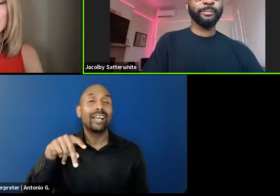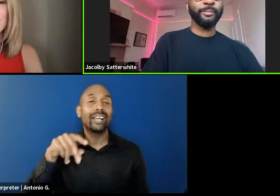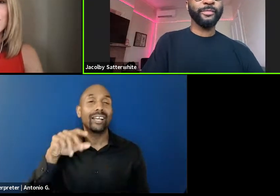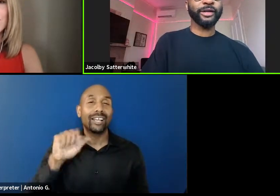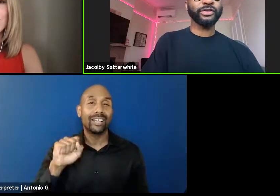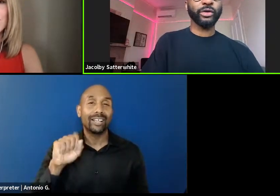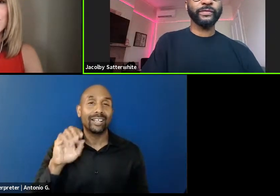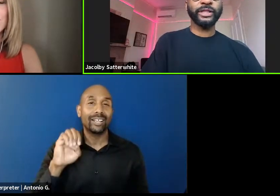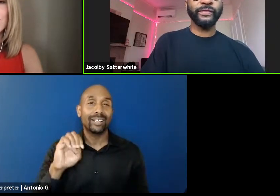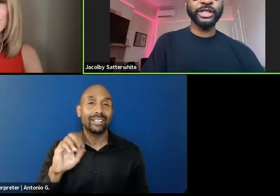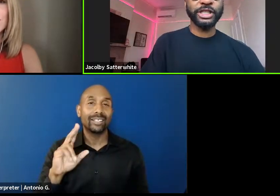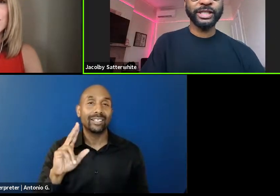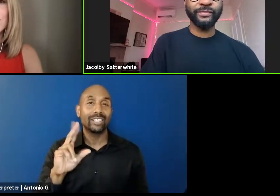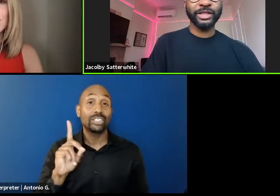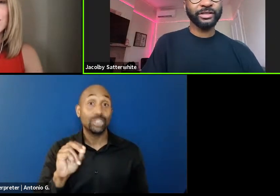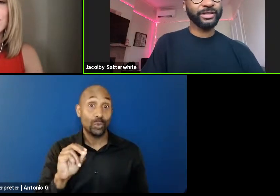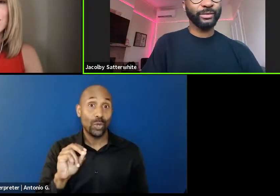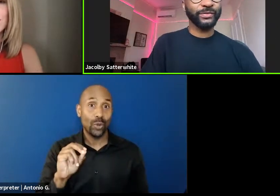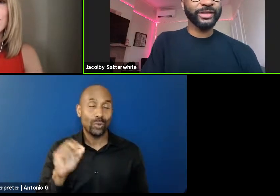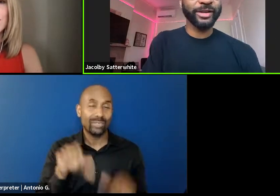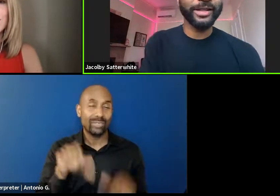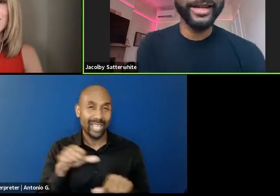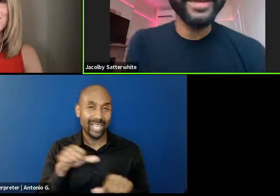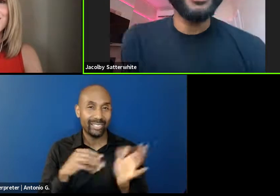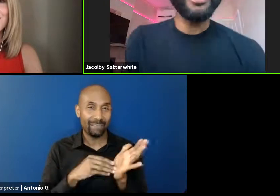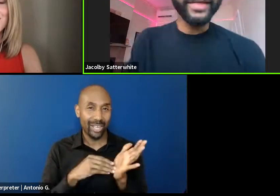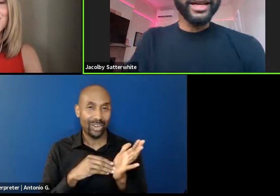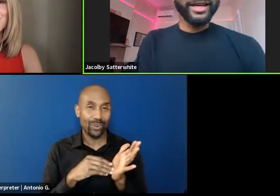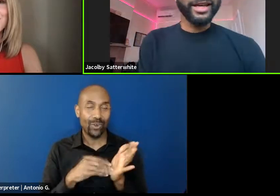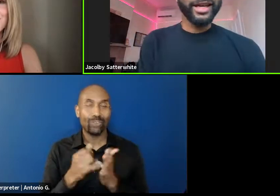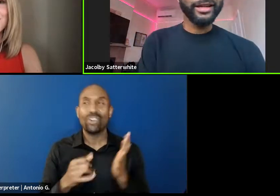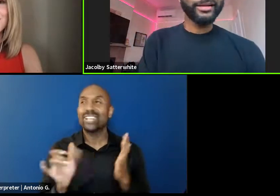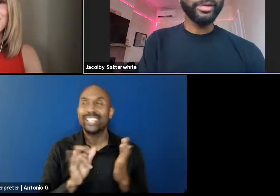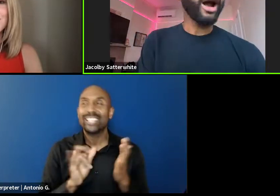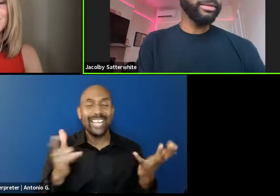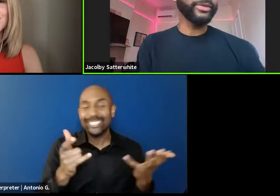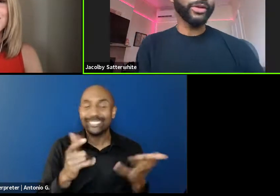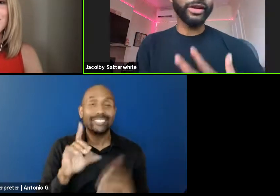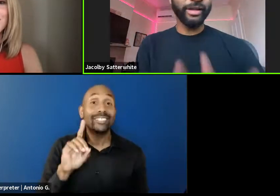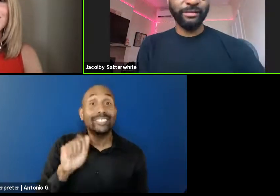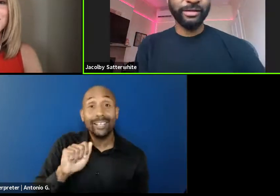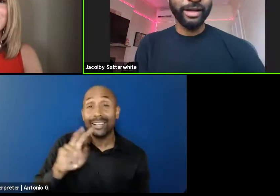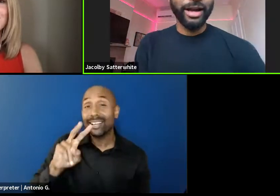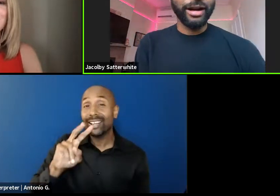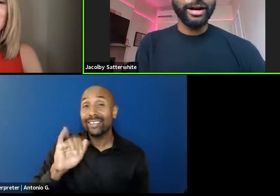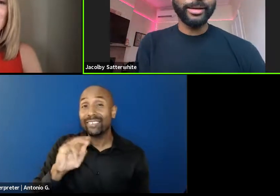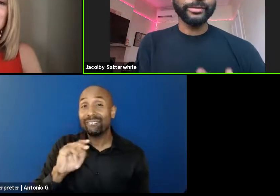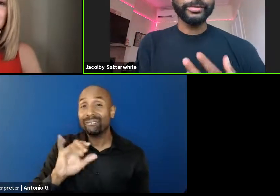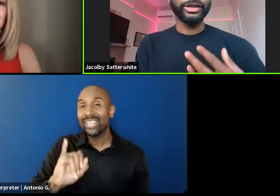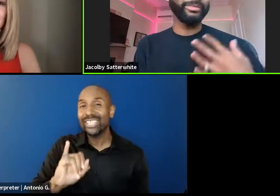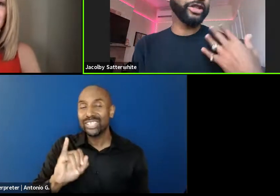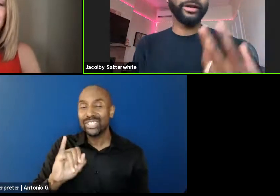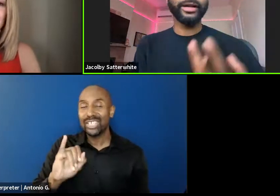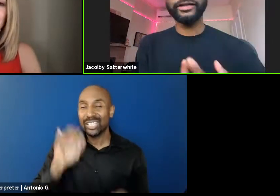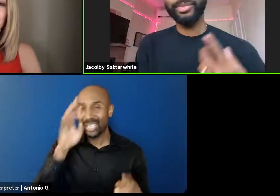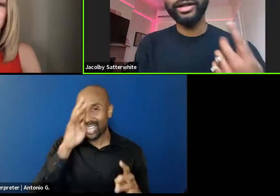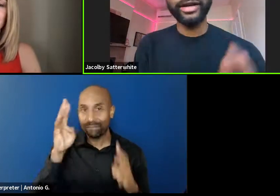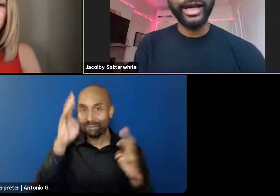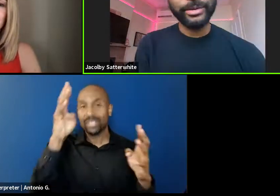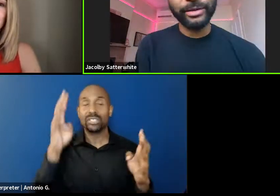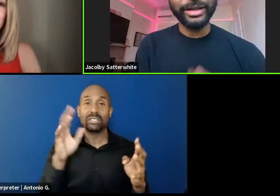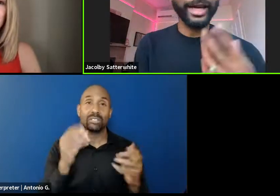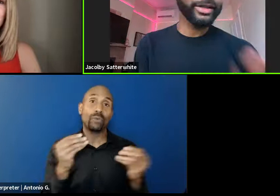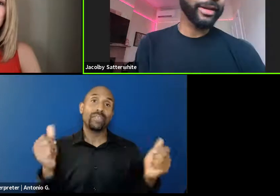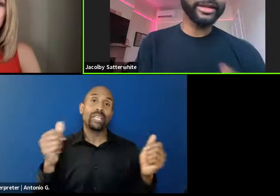like sort of Da Vincian inventions that would fix her like problems with her health. She would make drawings of